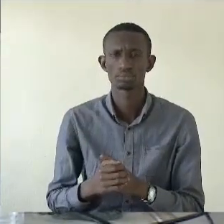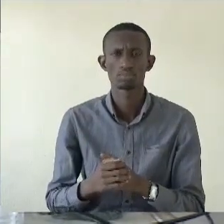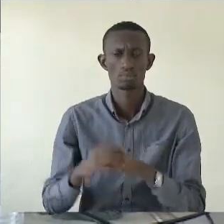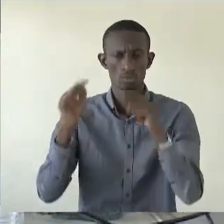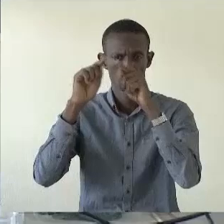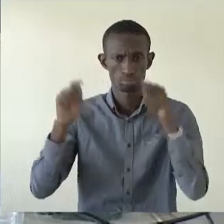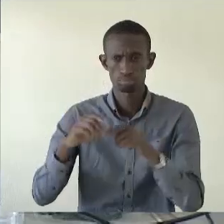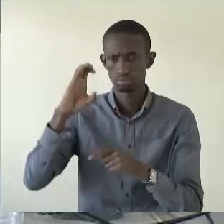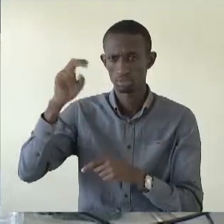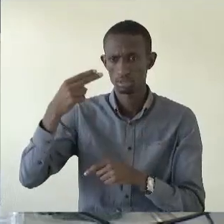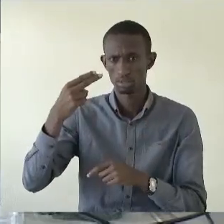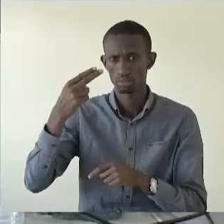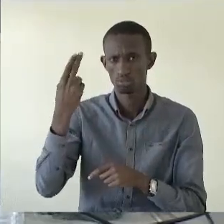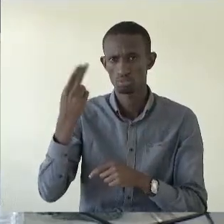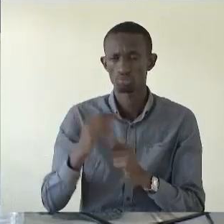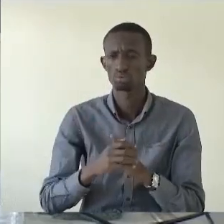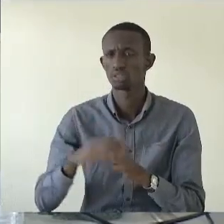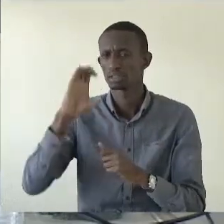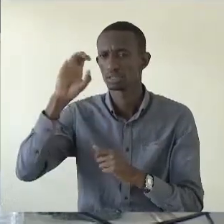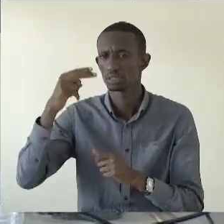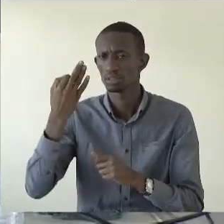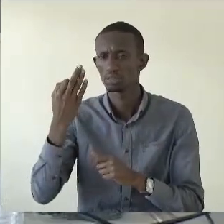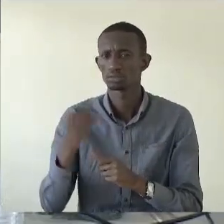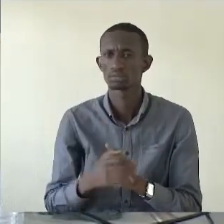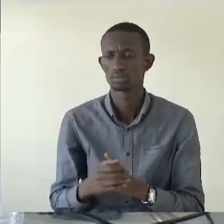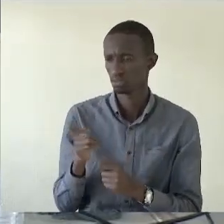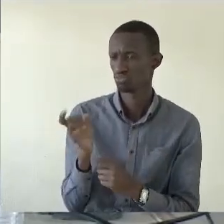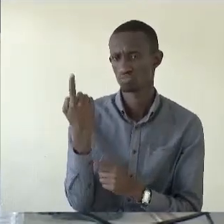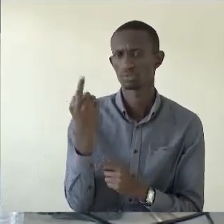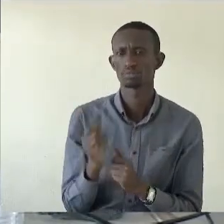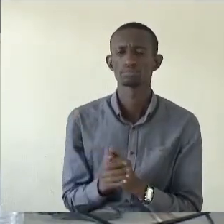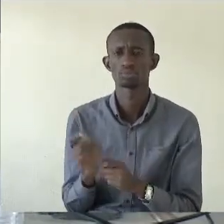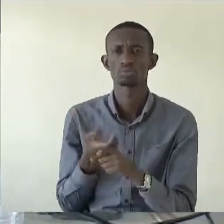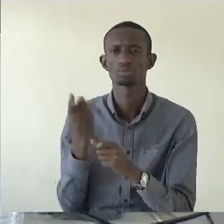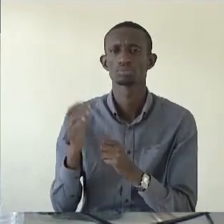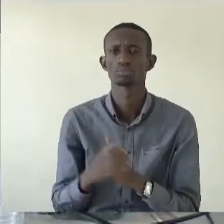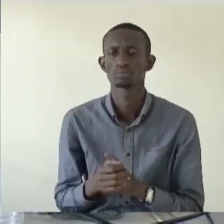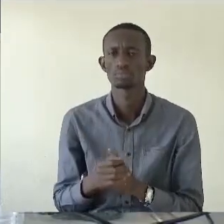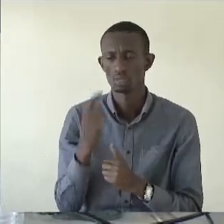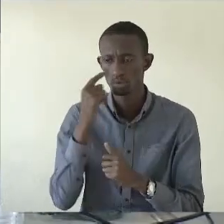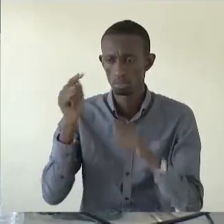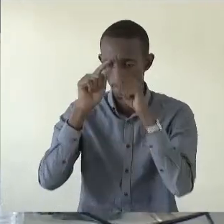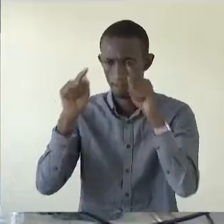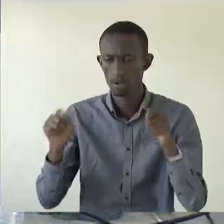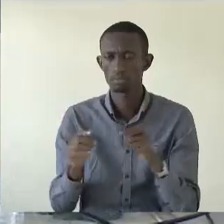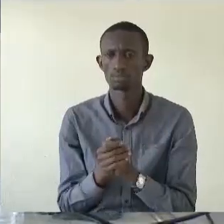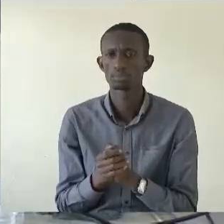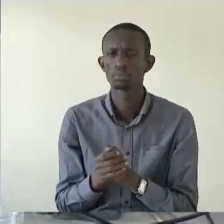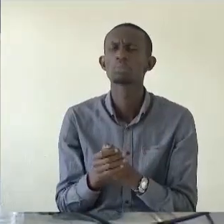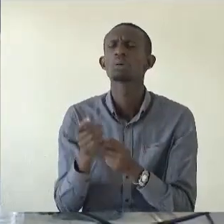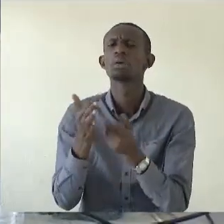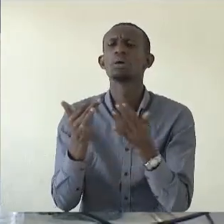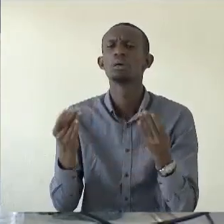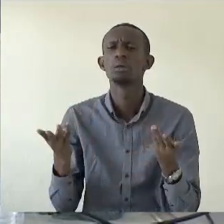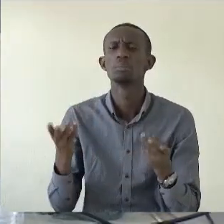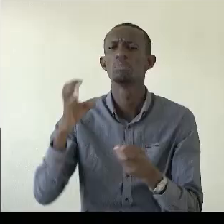CH2, CH3, this is the one we've come up with. So you look at this compound. How many carbon atoms